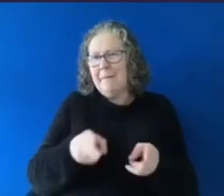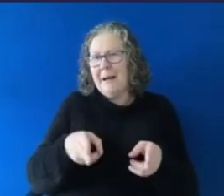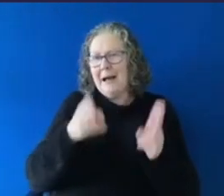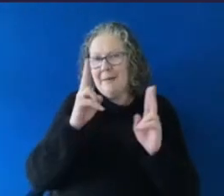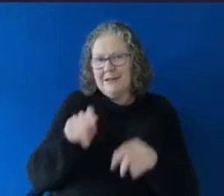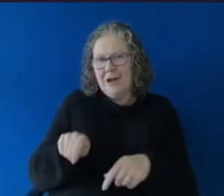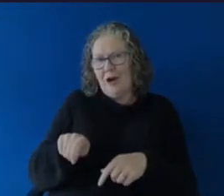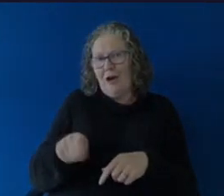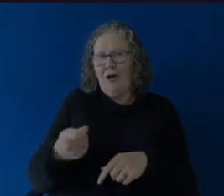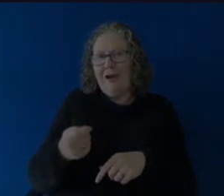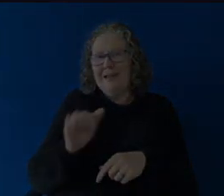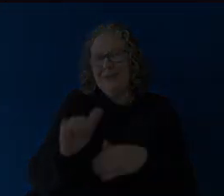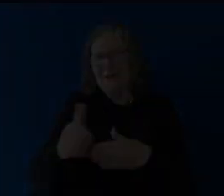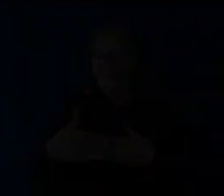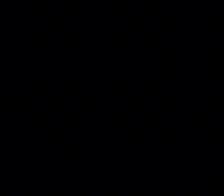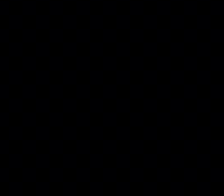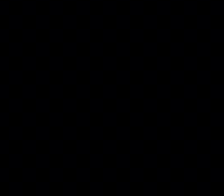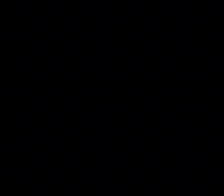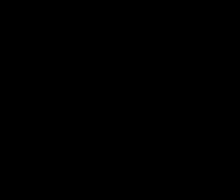photo.